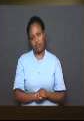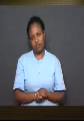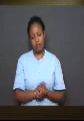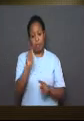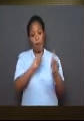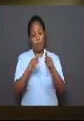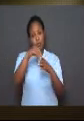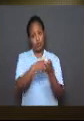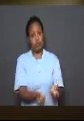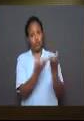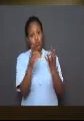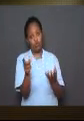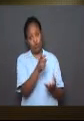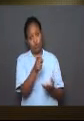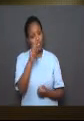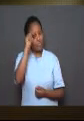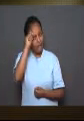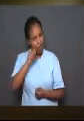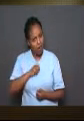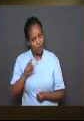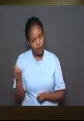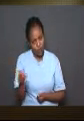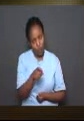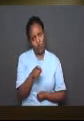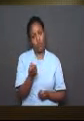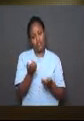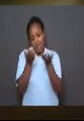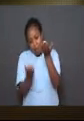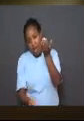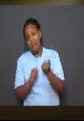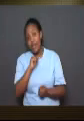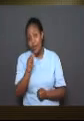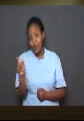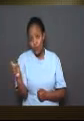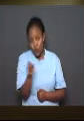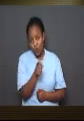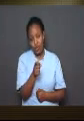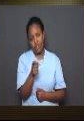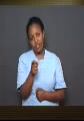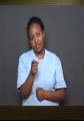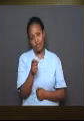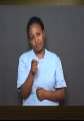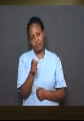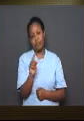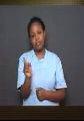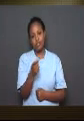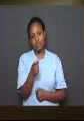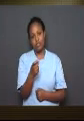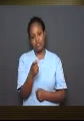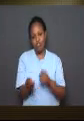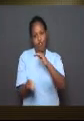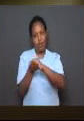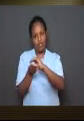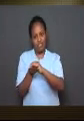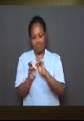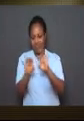people there are in society who act honestly and without favoritism, the harder it will become